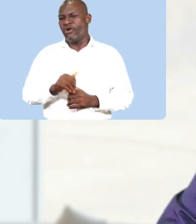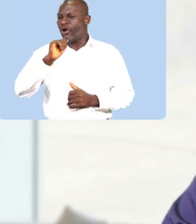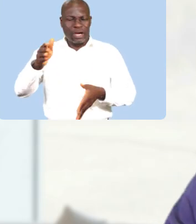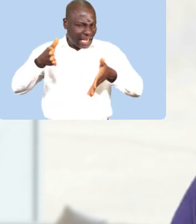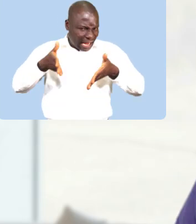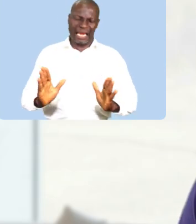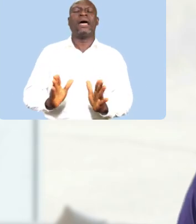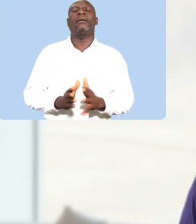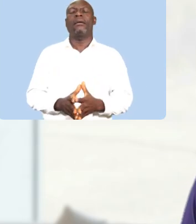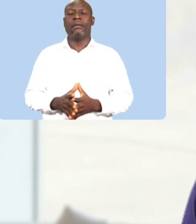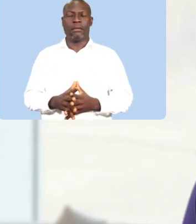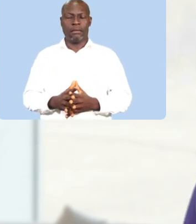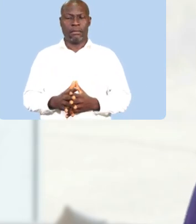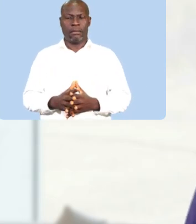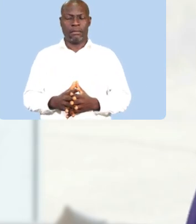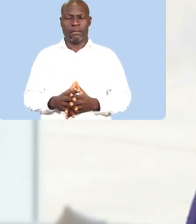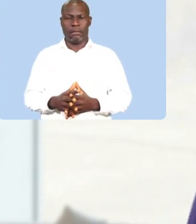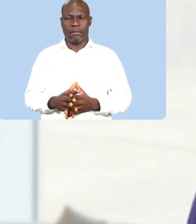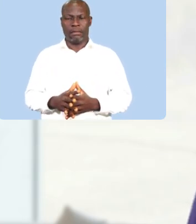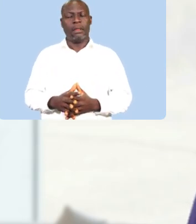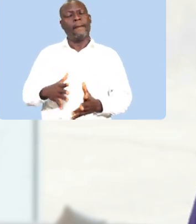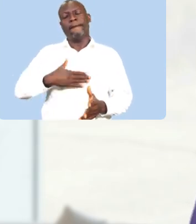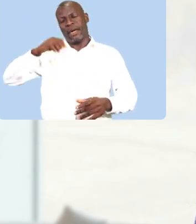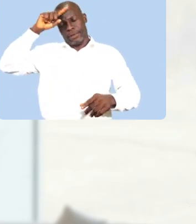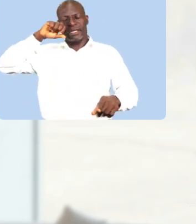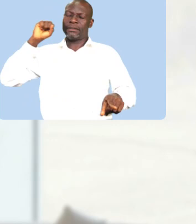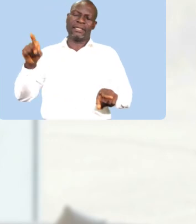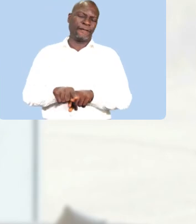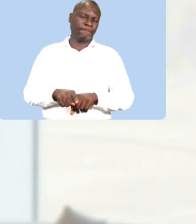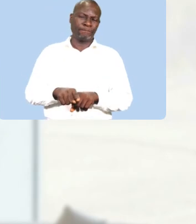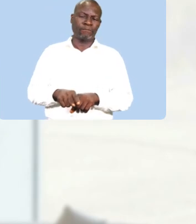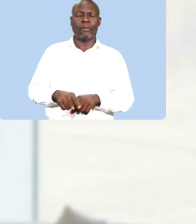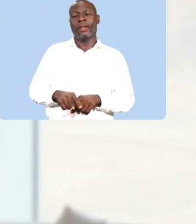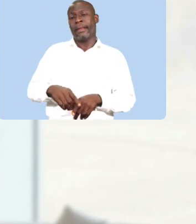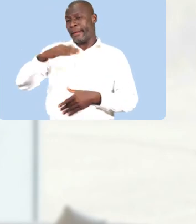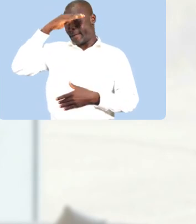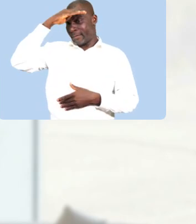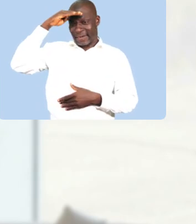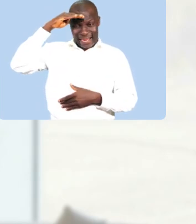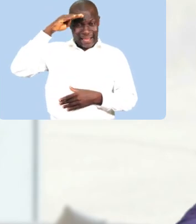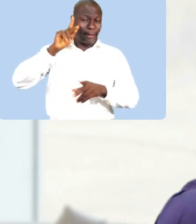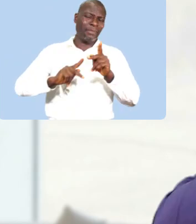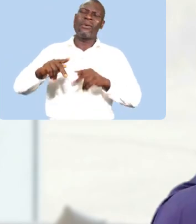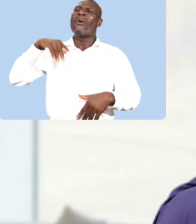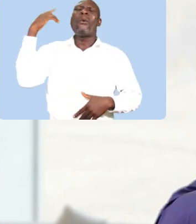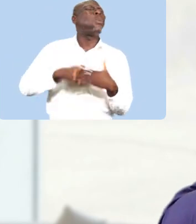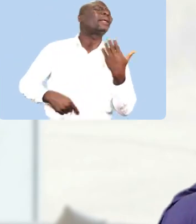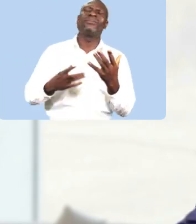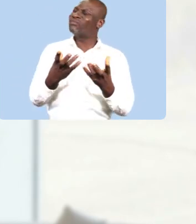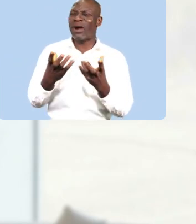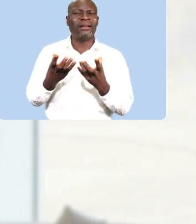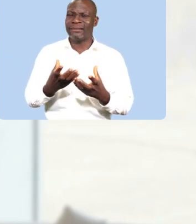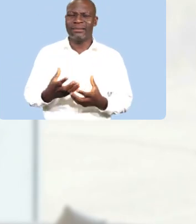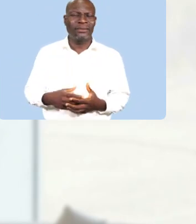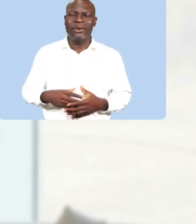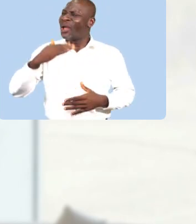Poland president o kan ya no no o da wupa wute me na abibifo ya de e de ankoa sa e de adua ankoa me ya